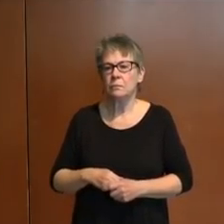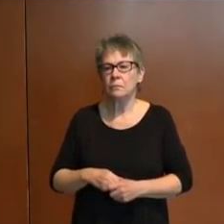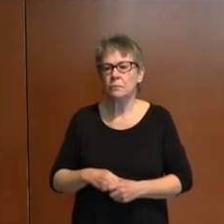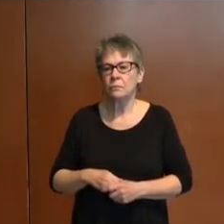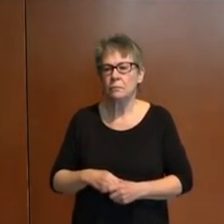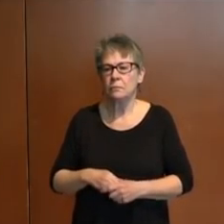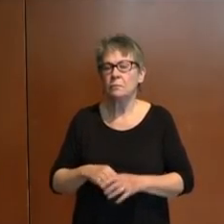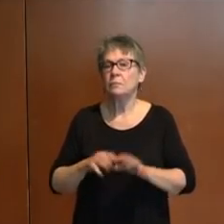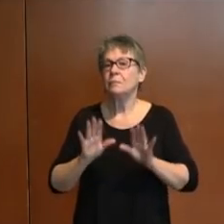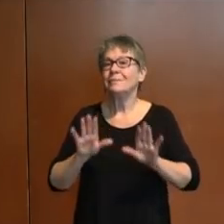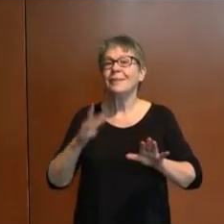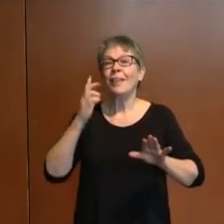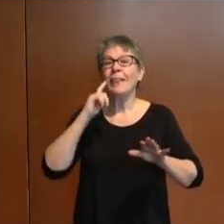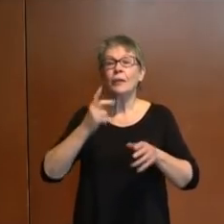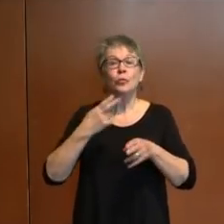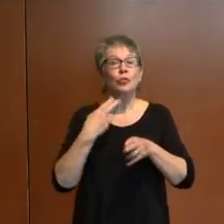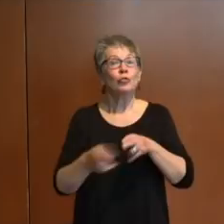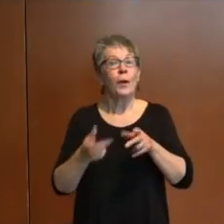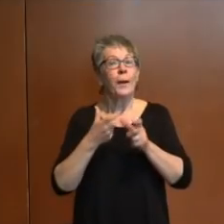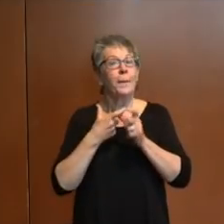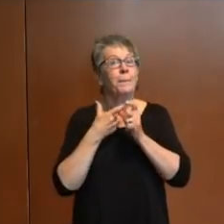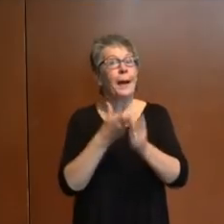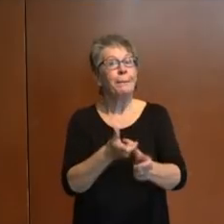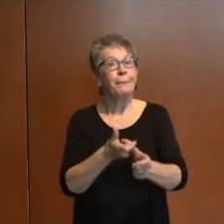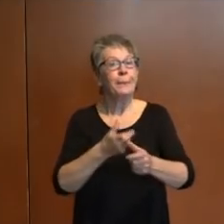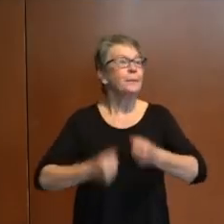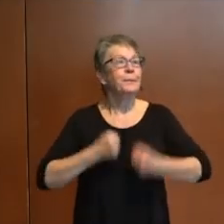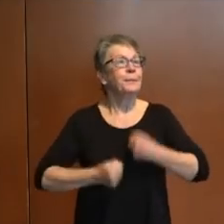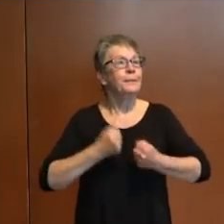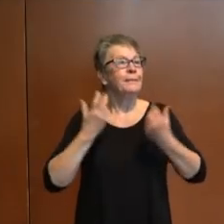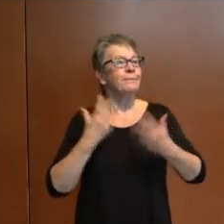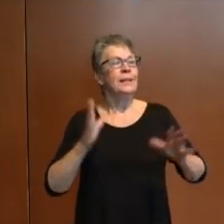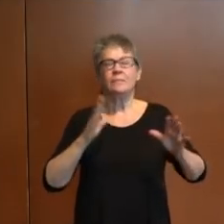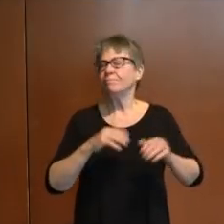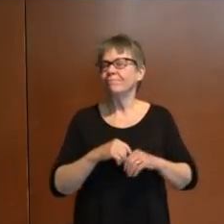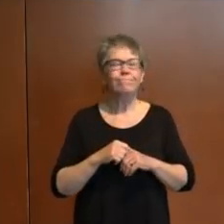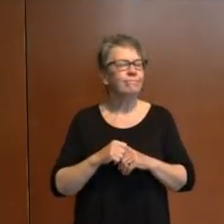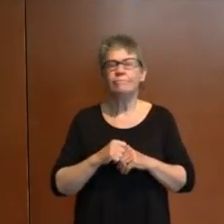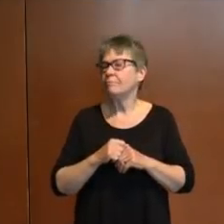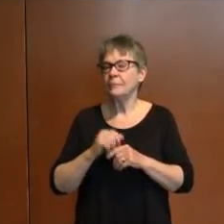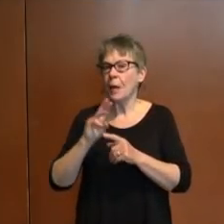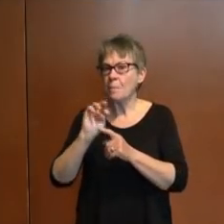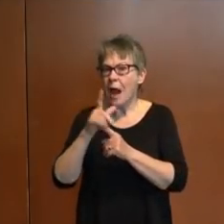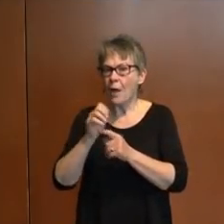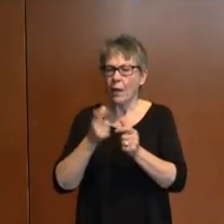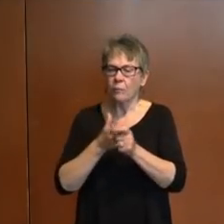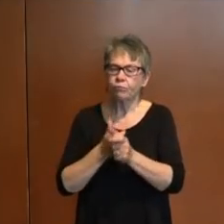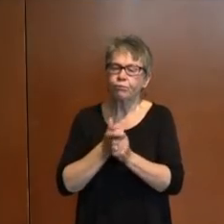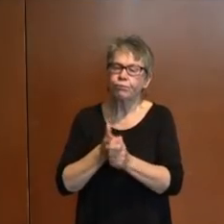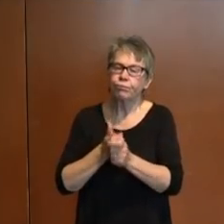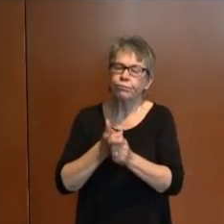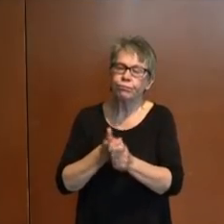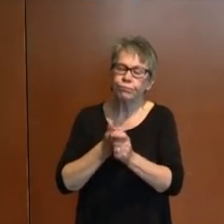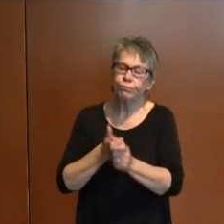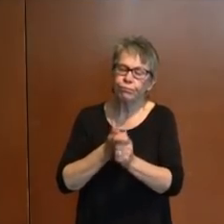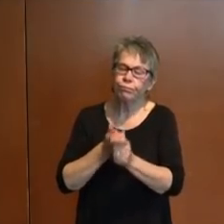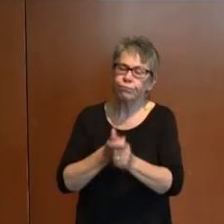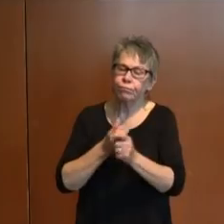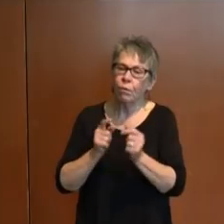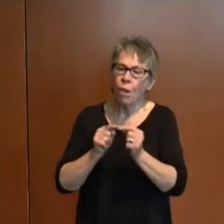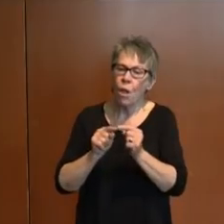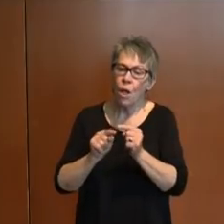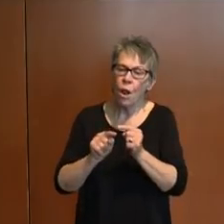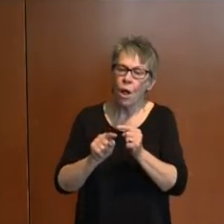downside before we can even think of reopening. And again, if it's sooner than I think it is or we think it is, we'll